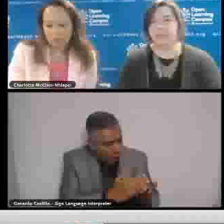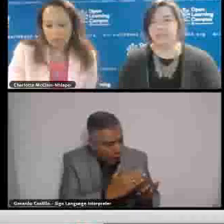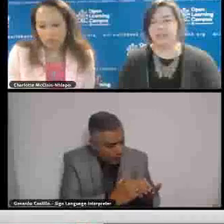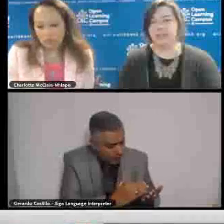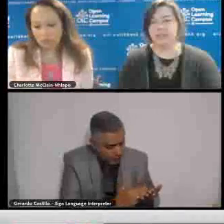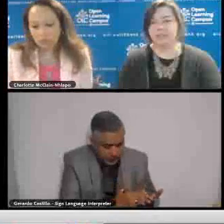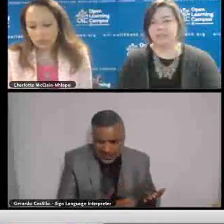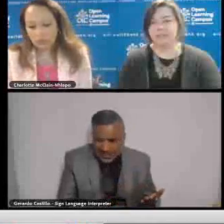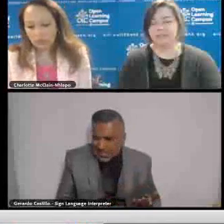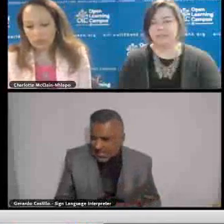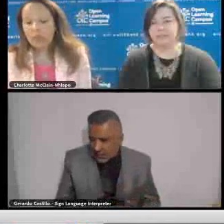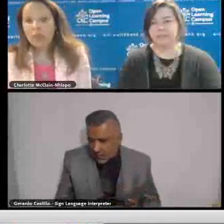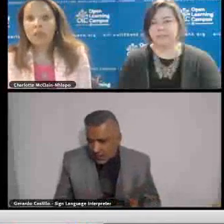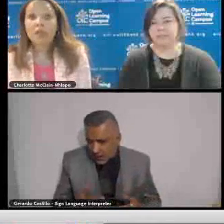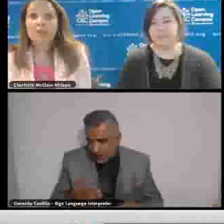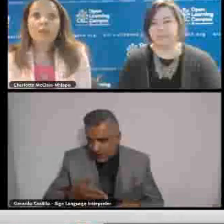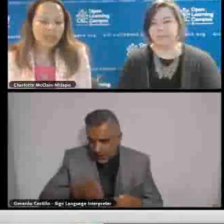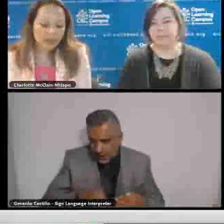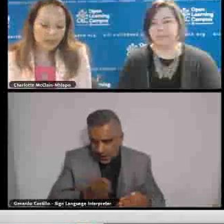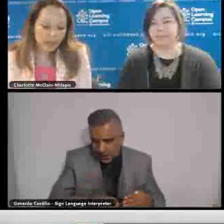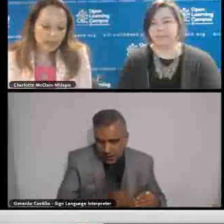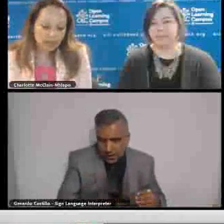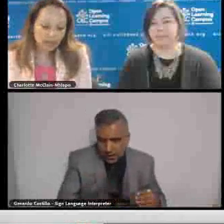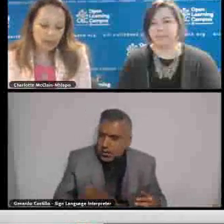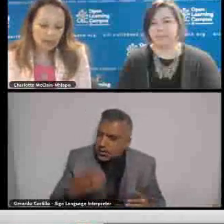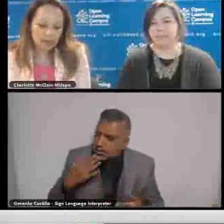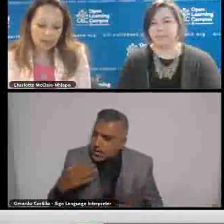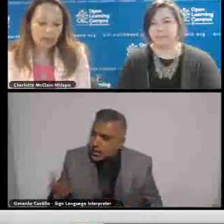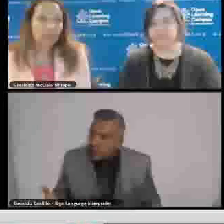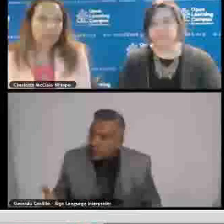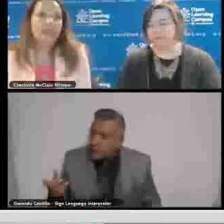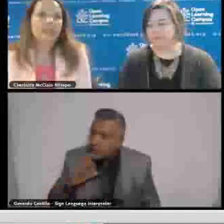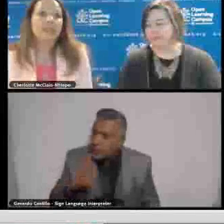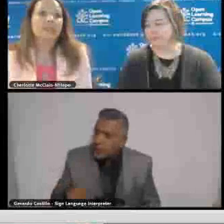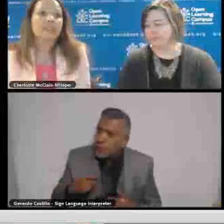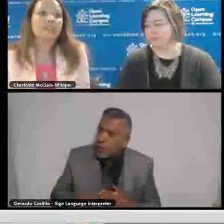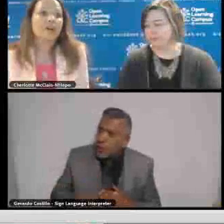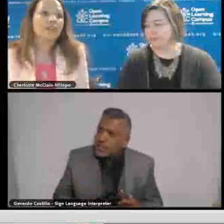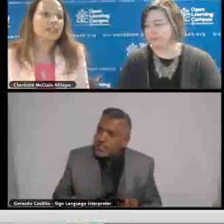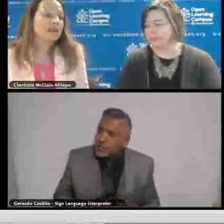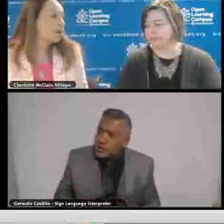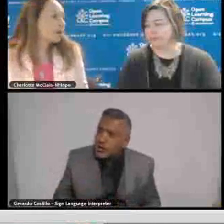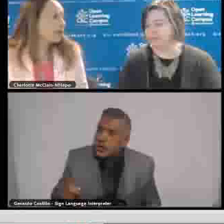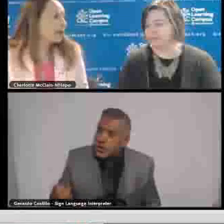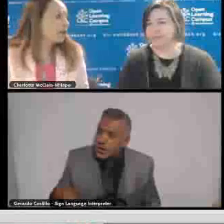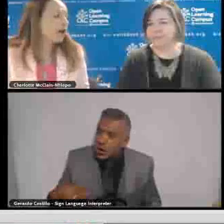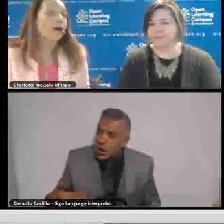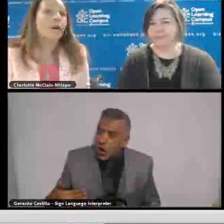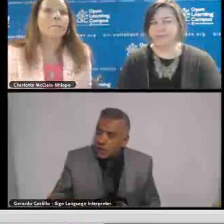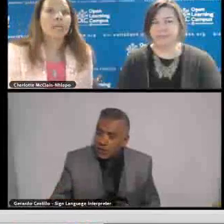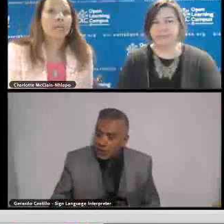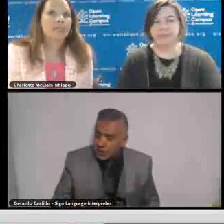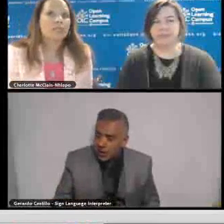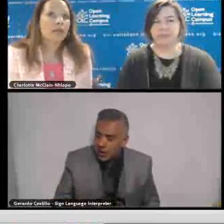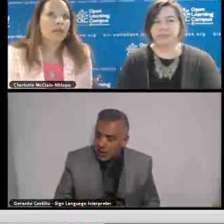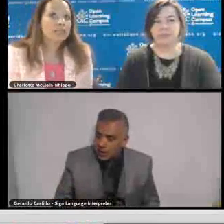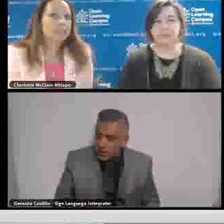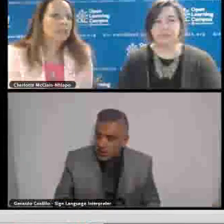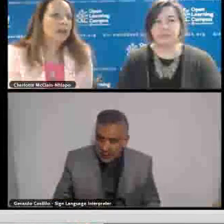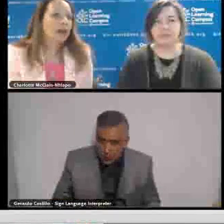done. Yes, and thank you for raising the cost issue, Margaret, because I think that that's often something that is